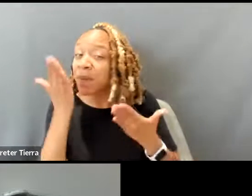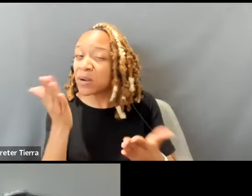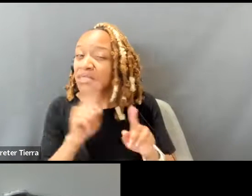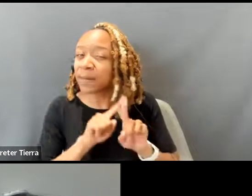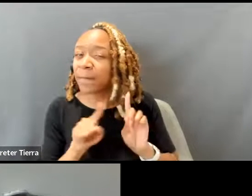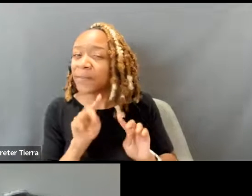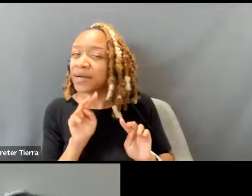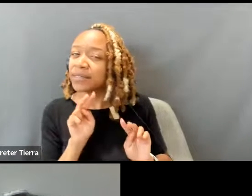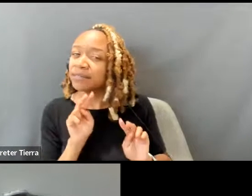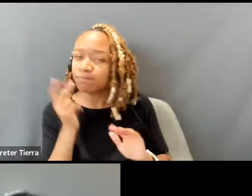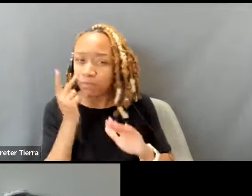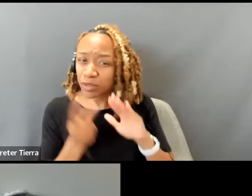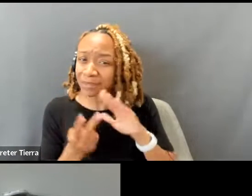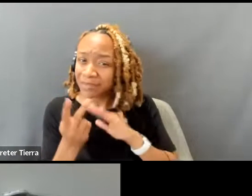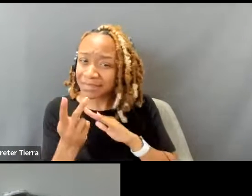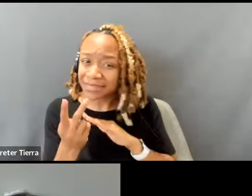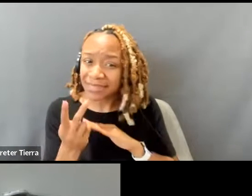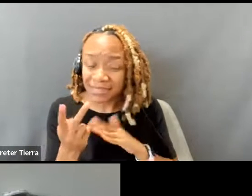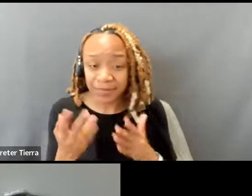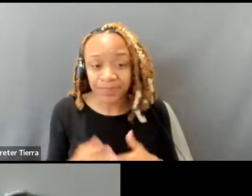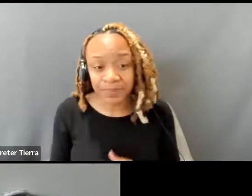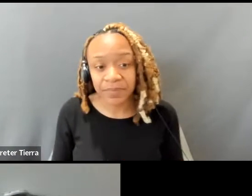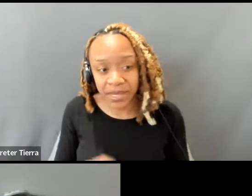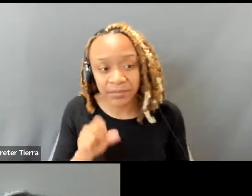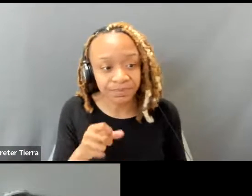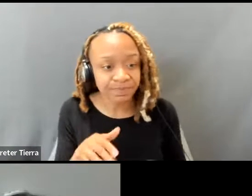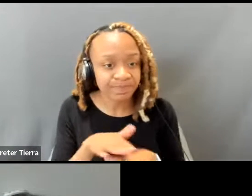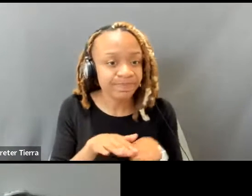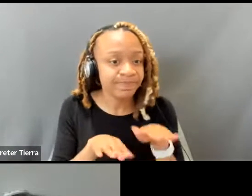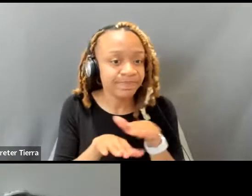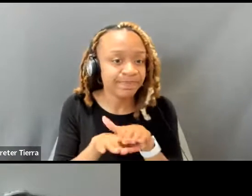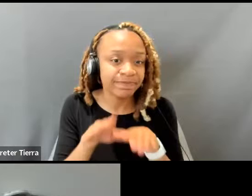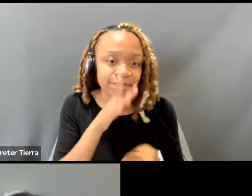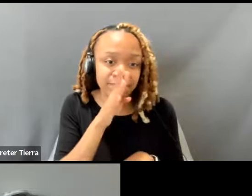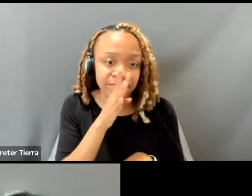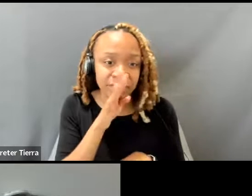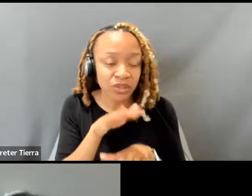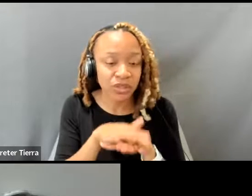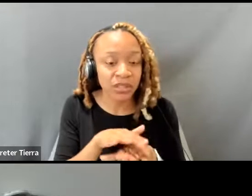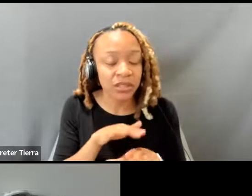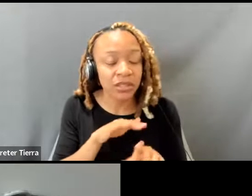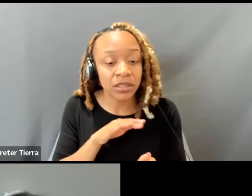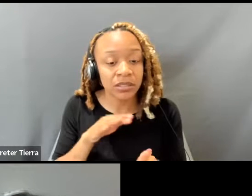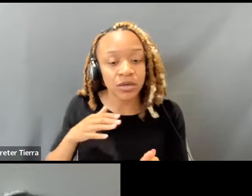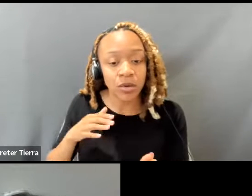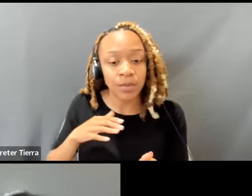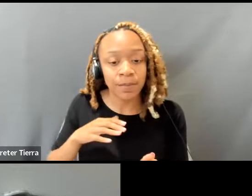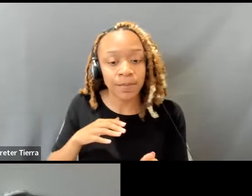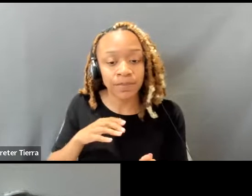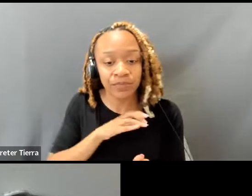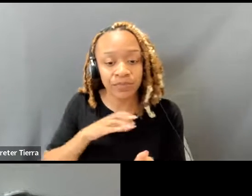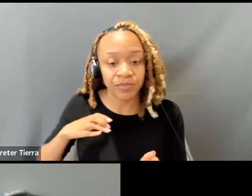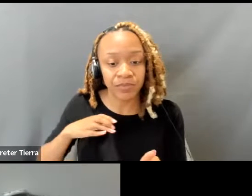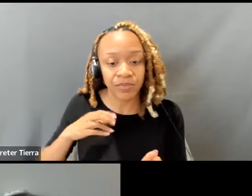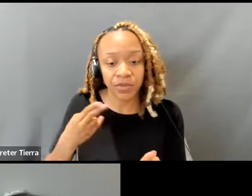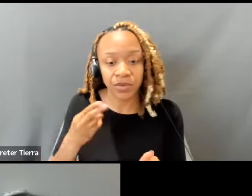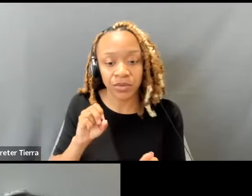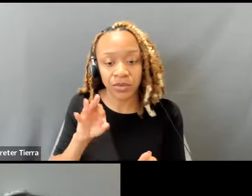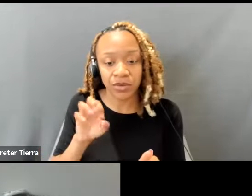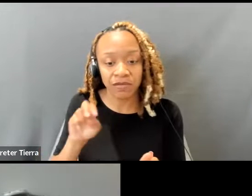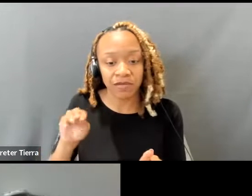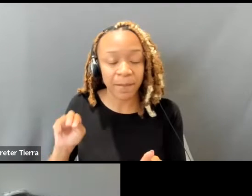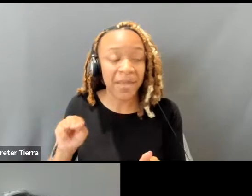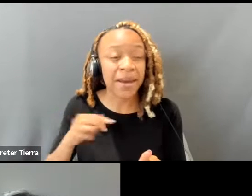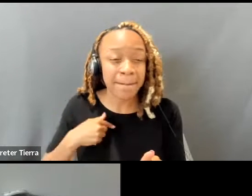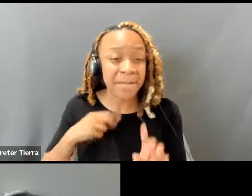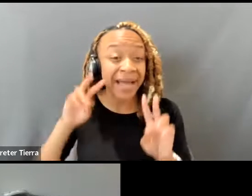that's matter of right. Yeah. I My kind of issue think is the this- deck. My issue Like- is the deck. I don't necessarily see a problem with a